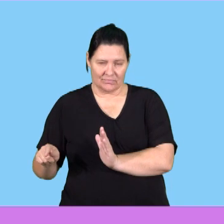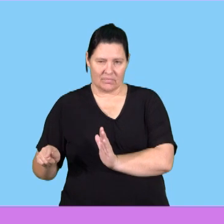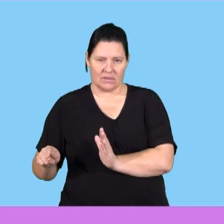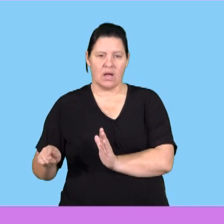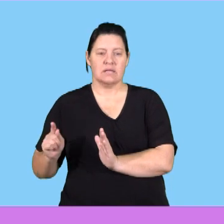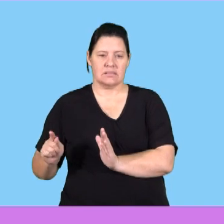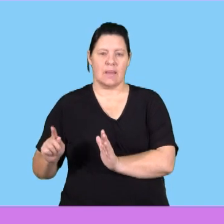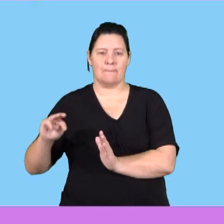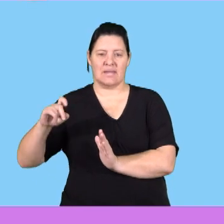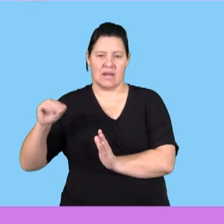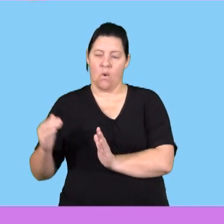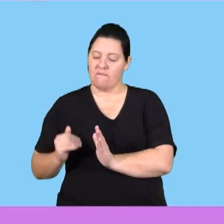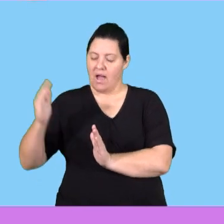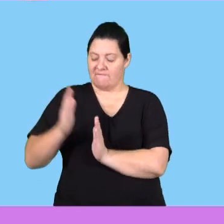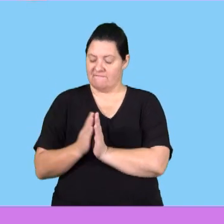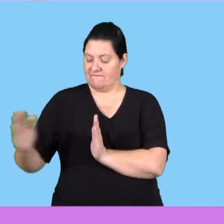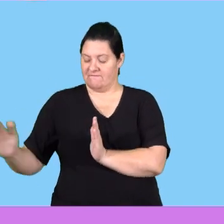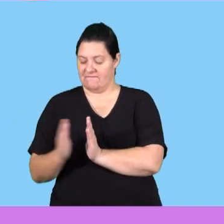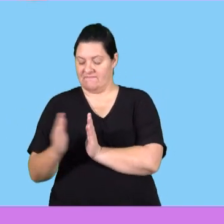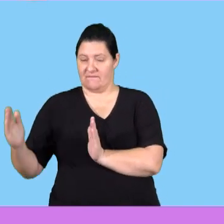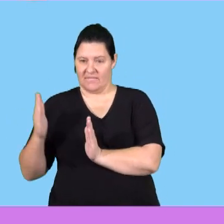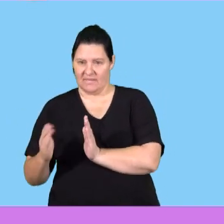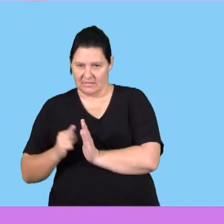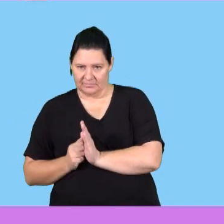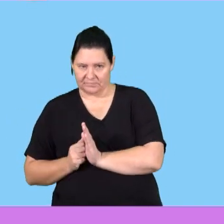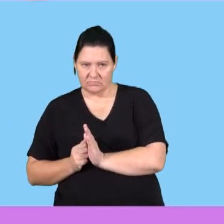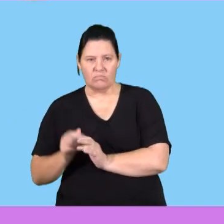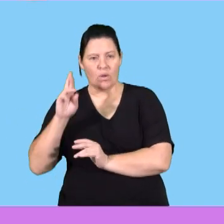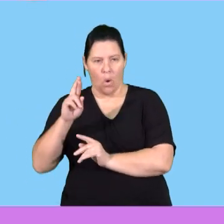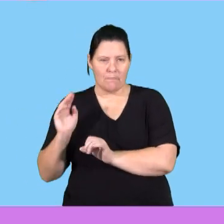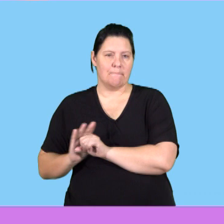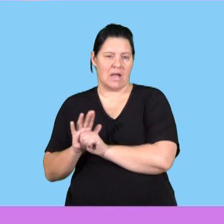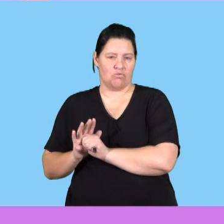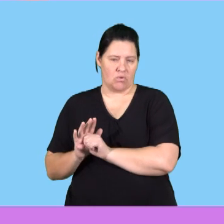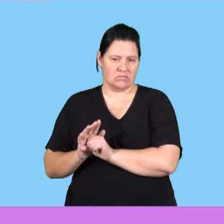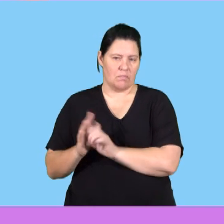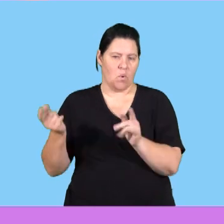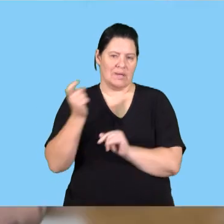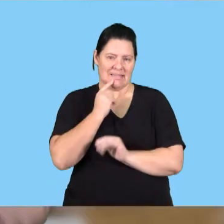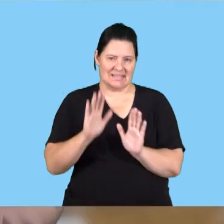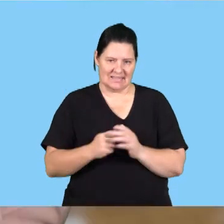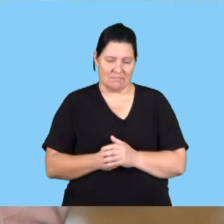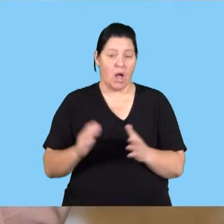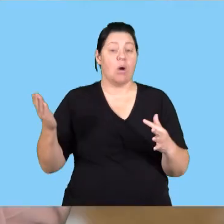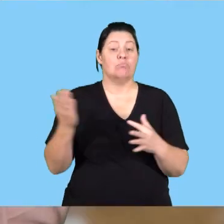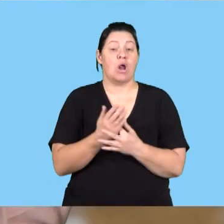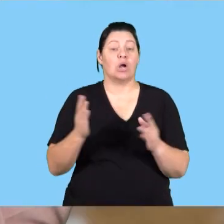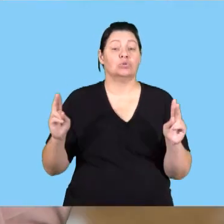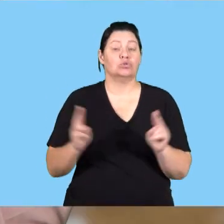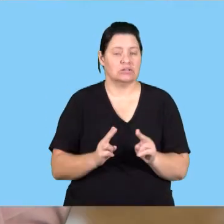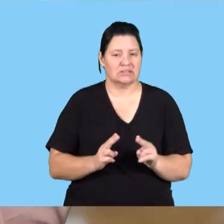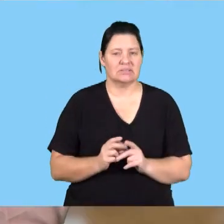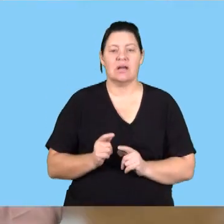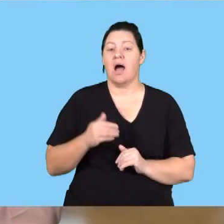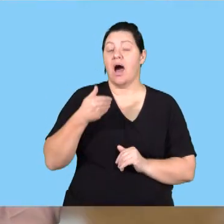the median of your upper half of your data. Guys, I hope this background put you at ease. Let's quickly take a short